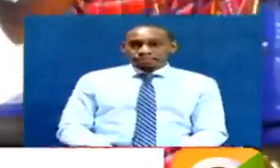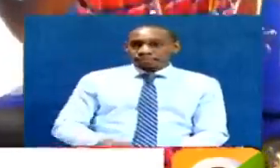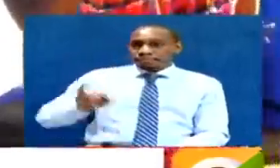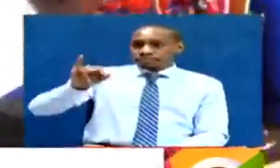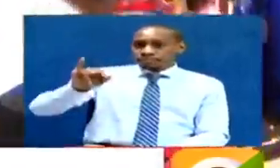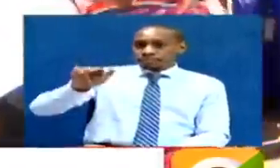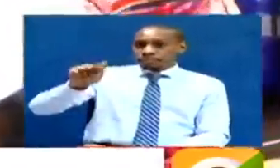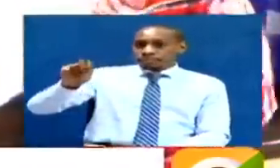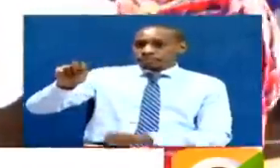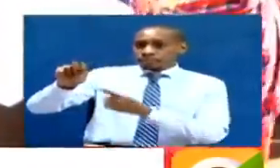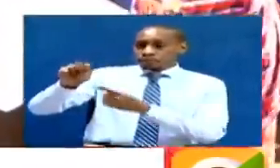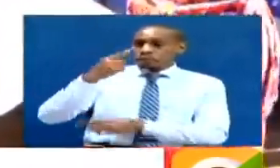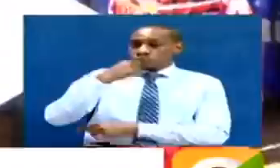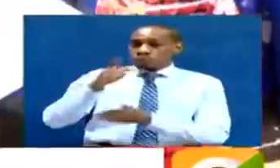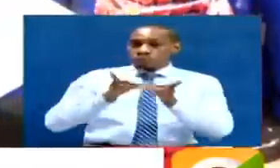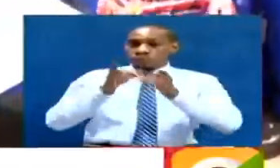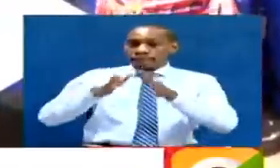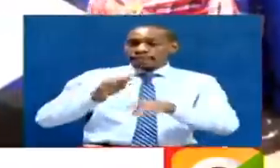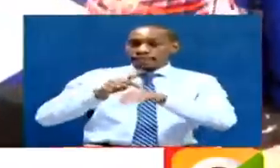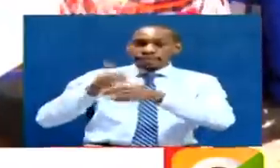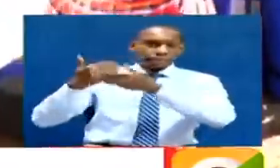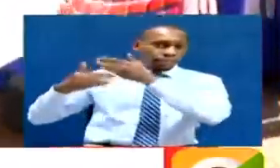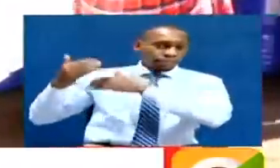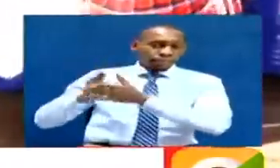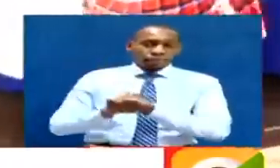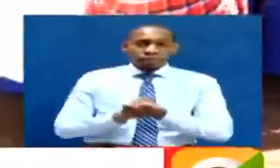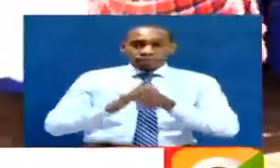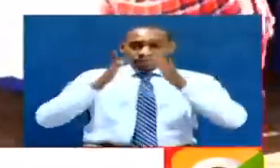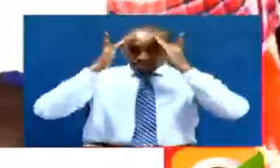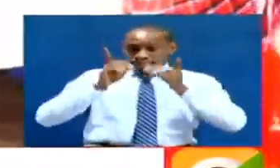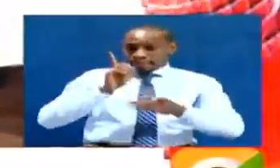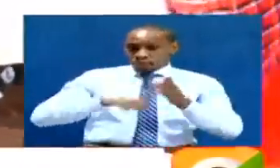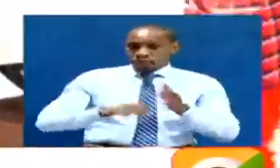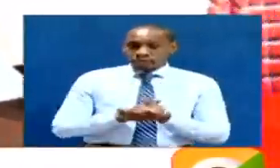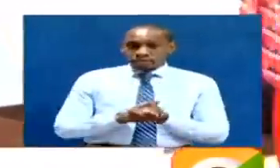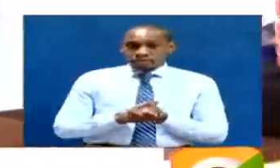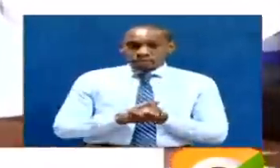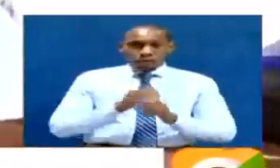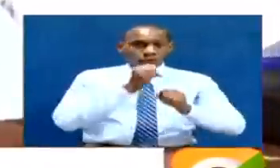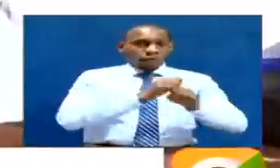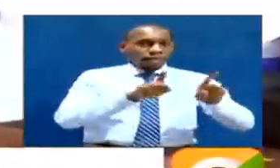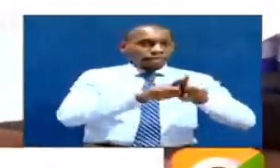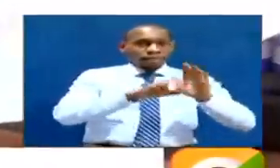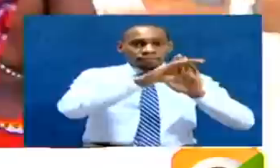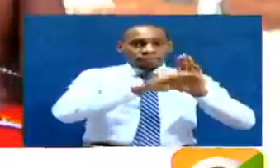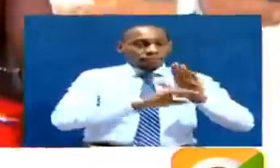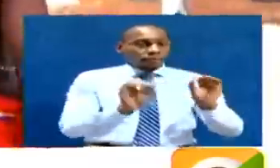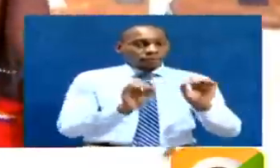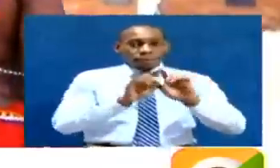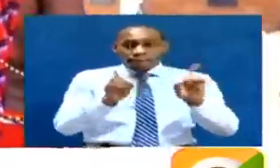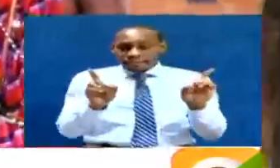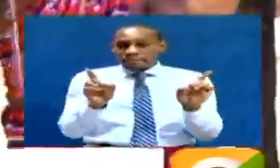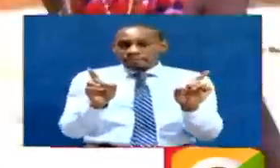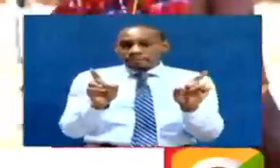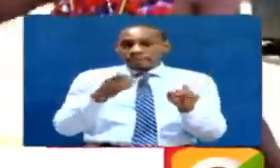who was the director on that time, he decided me not to do the same course, but